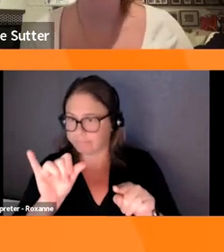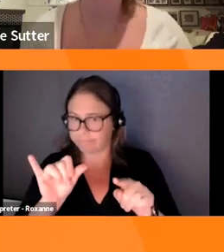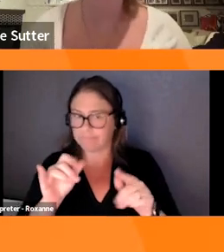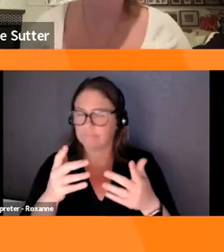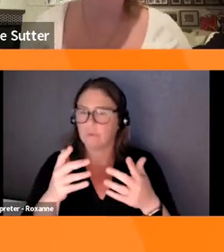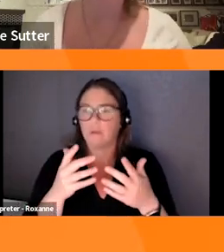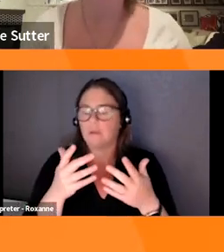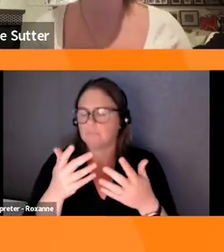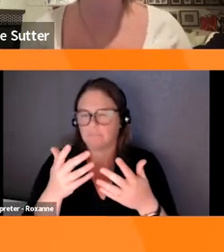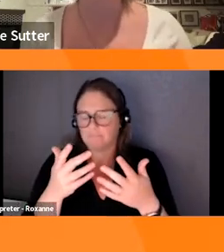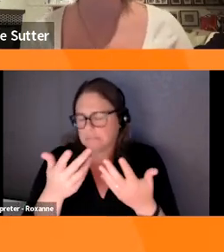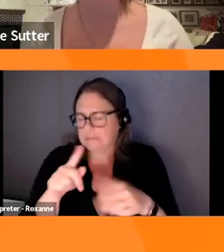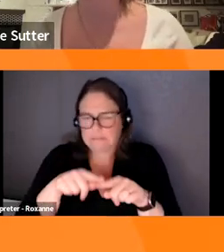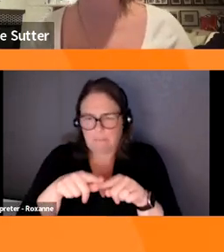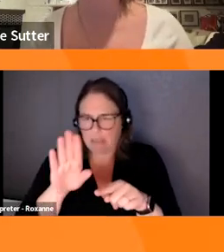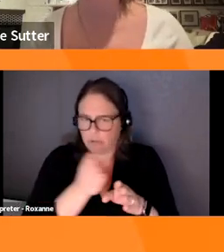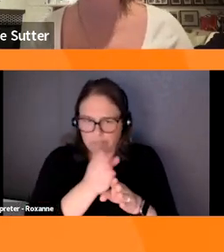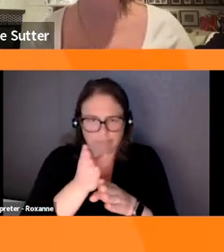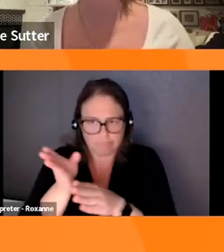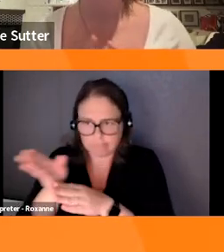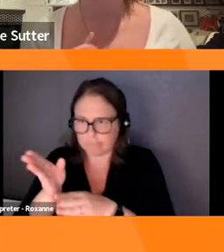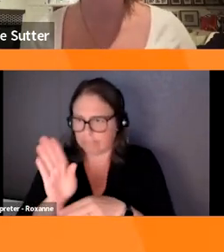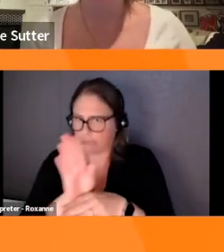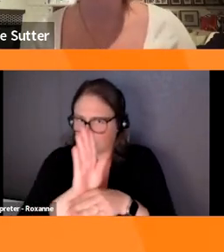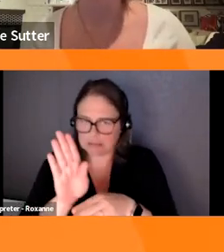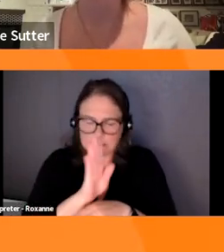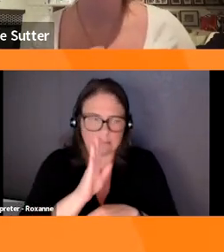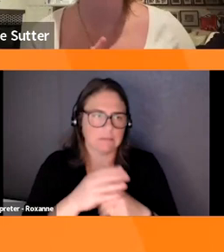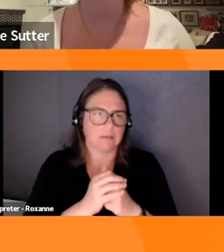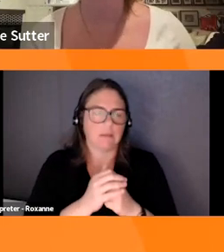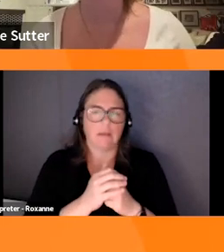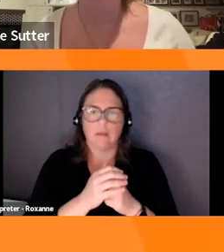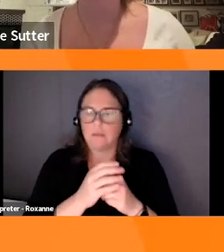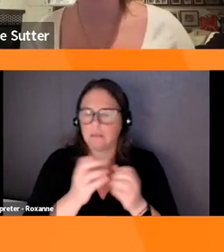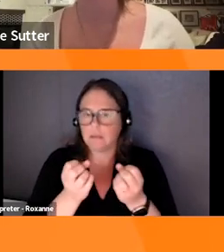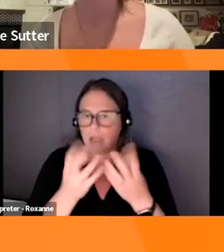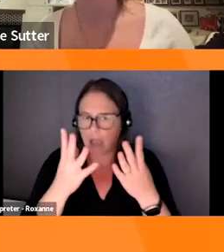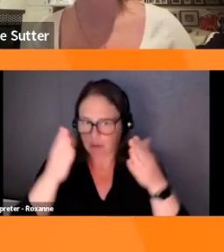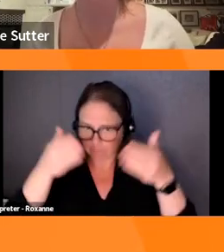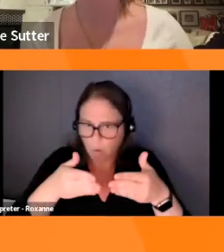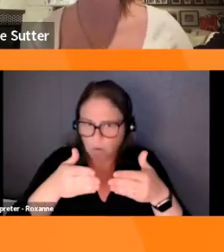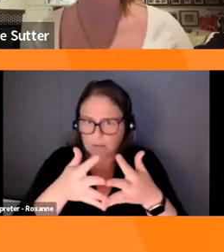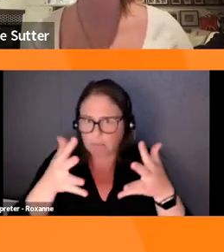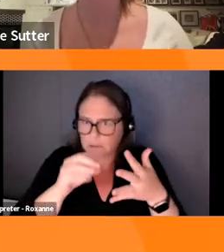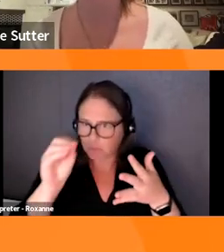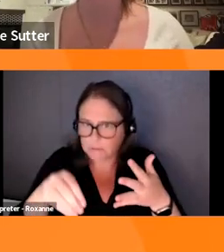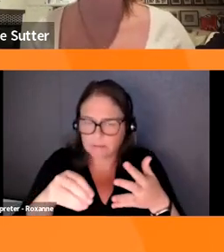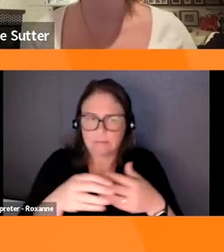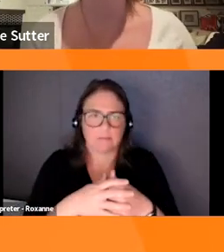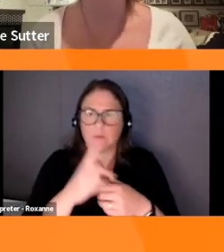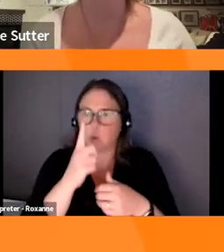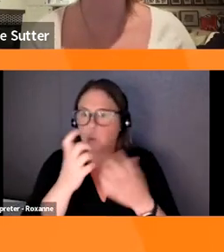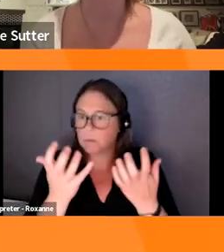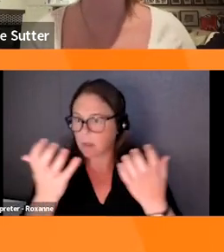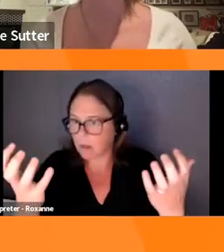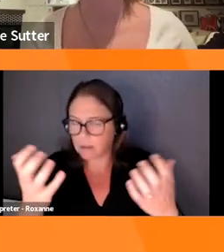independent reporting tool differs in the scope of information, the guidance, the scope of materiality, the audience, if